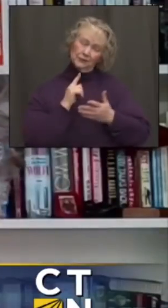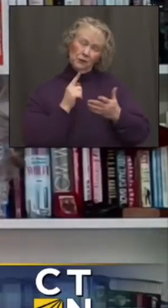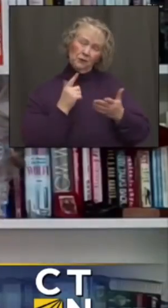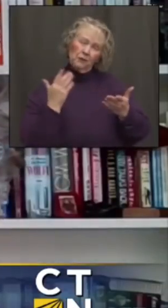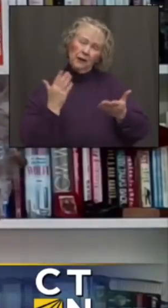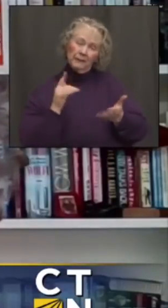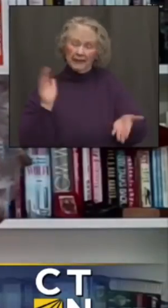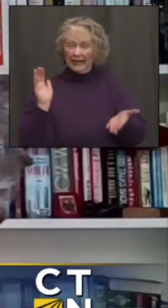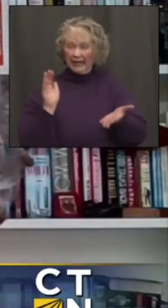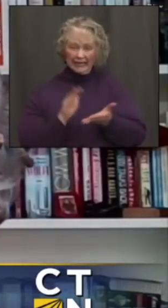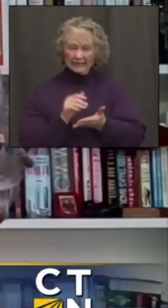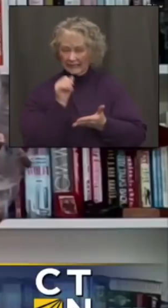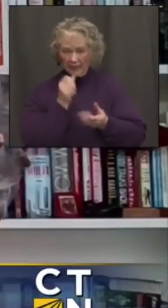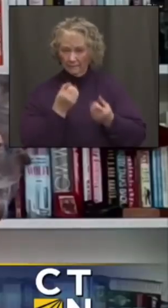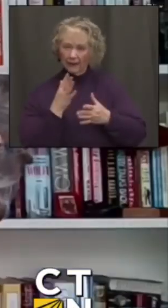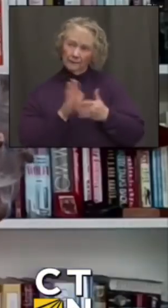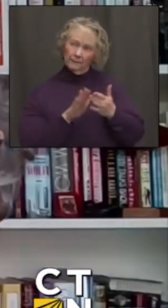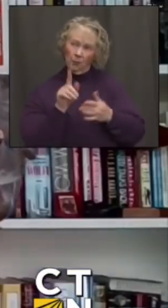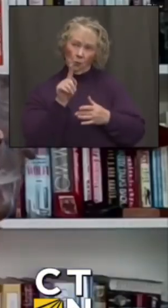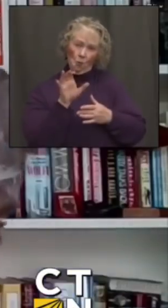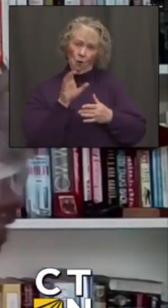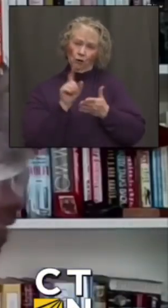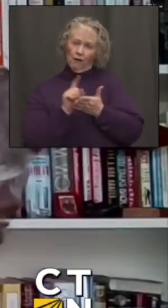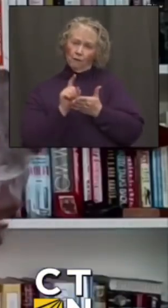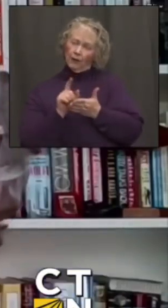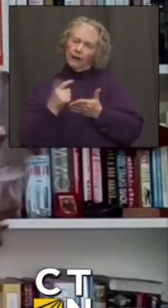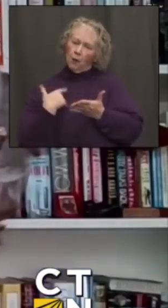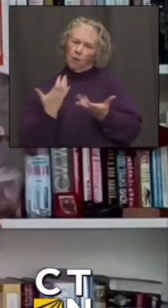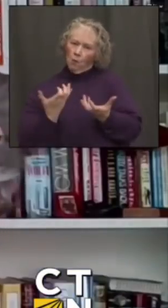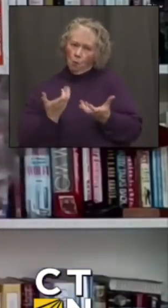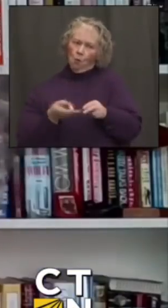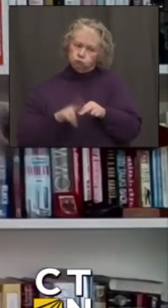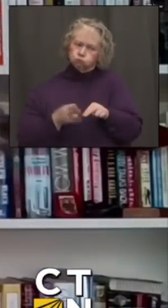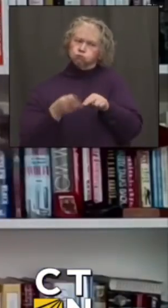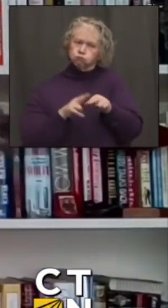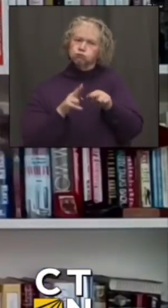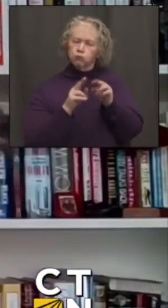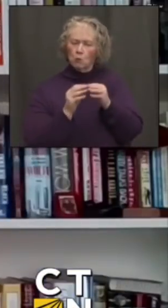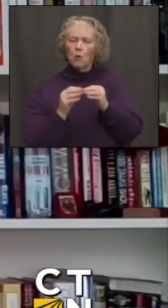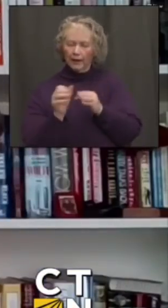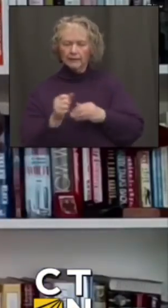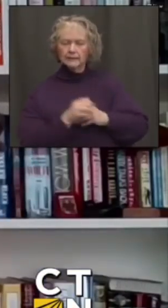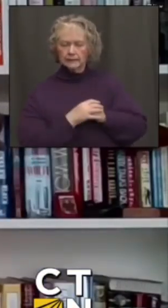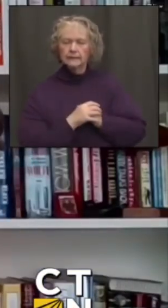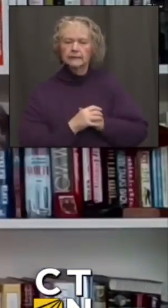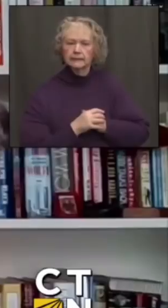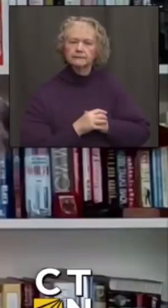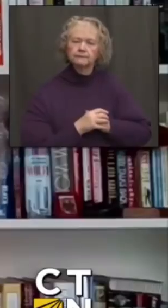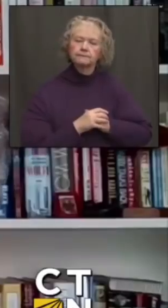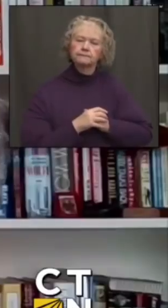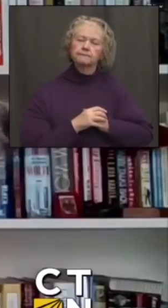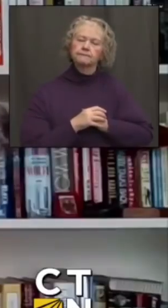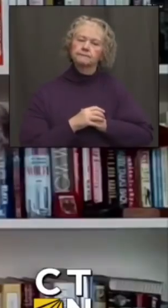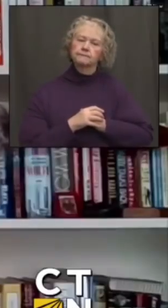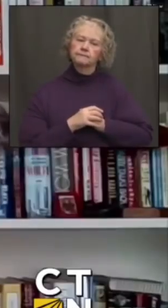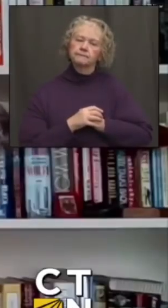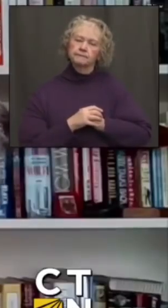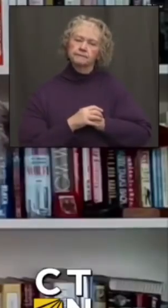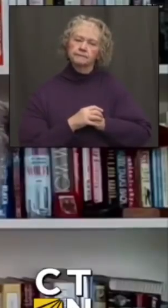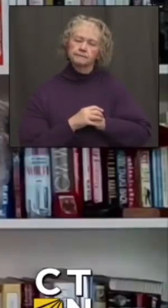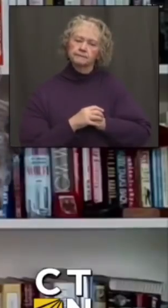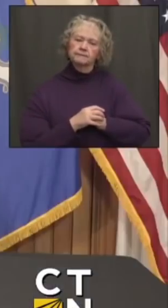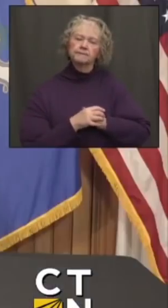couple dozen specimens every other week down to CDC as part of their national collection program. So it's still a relatively small,